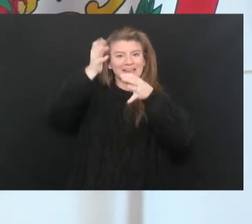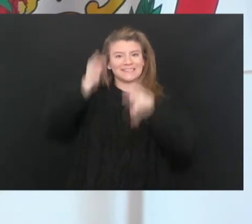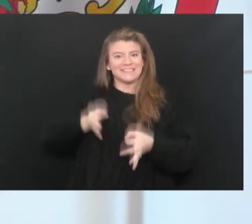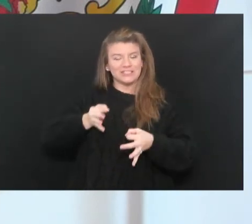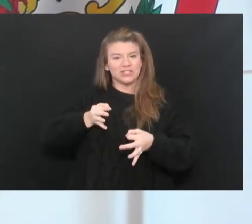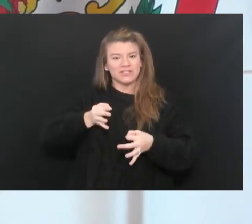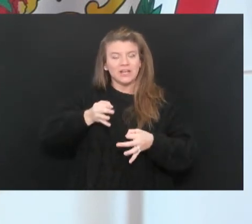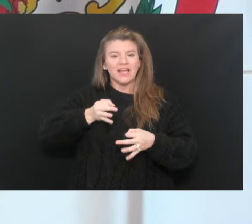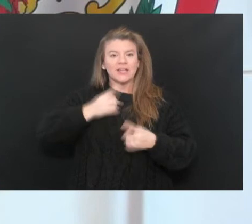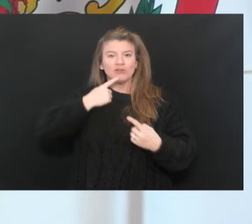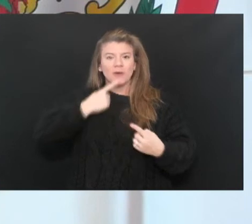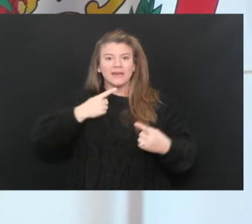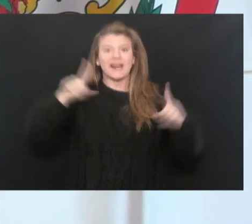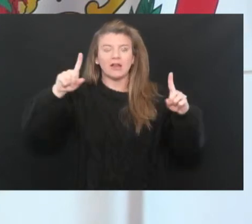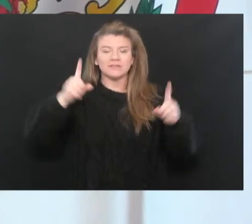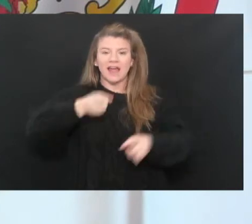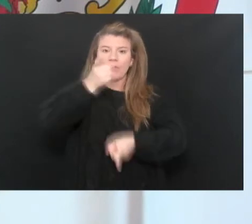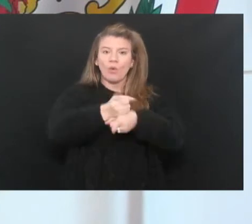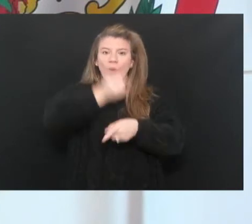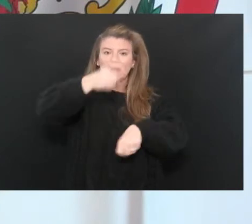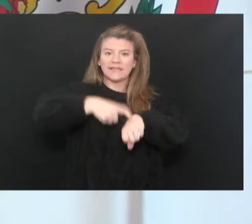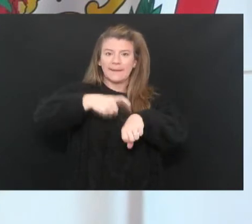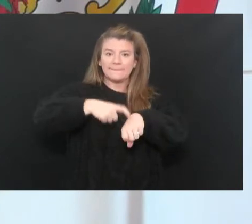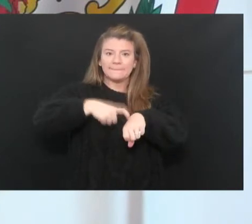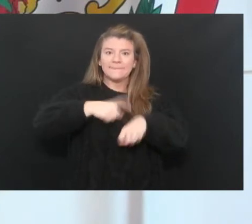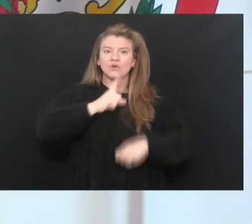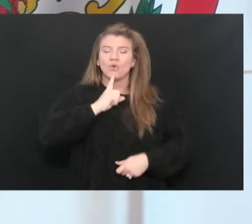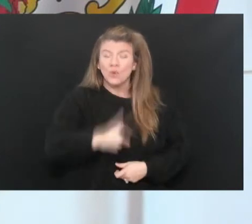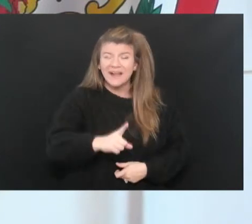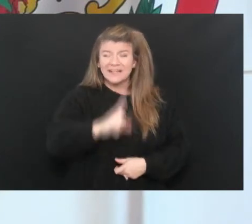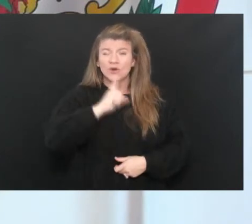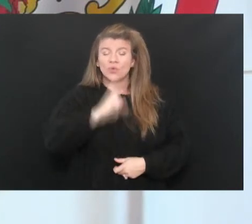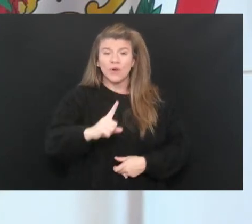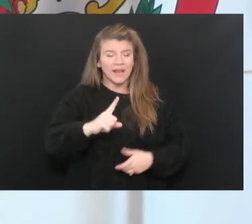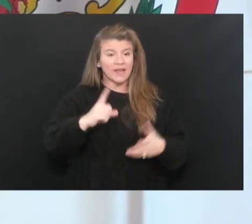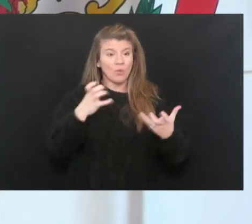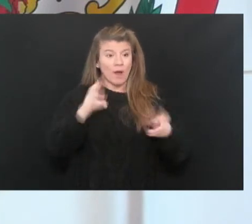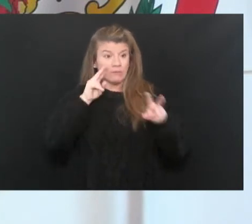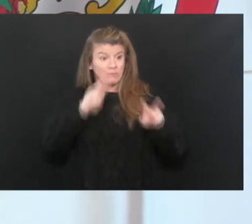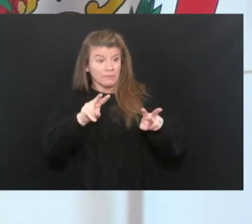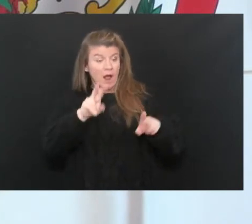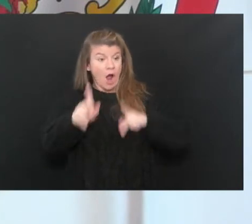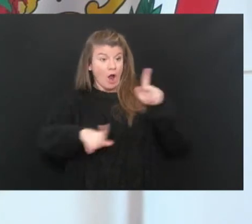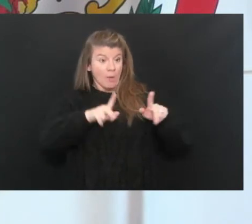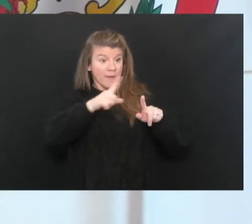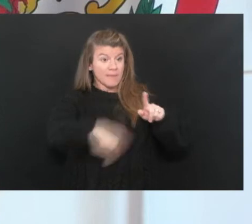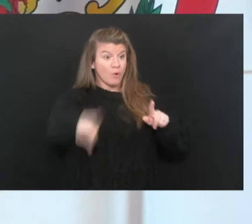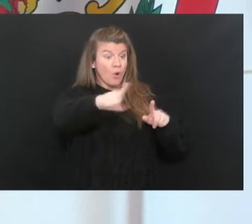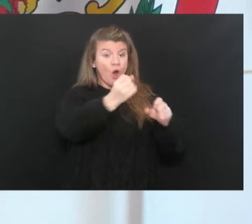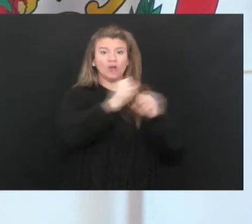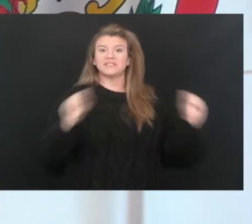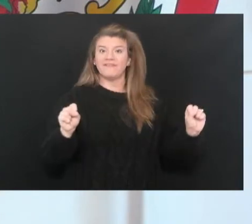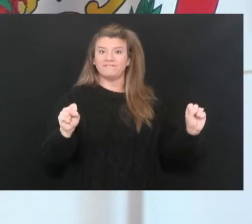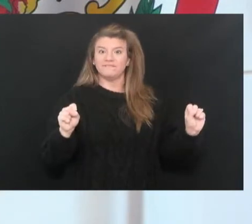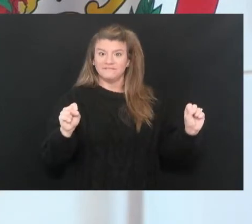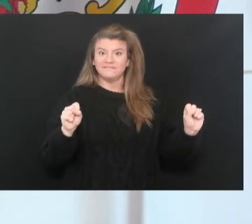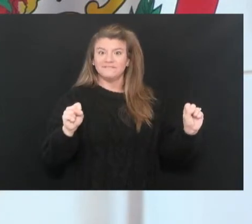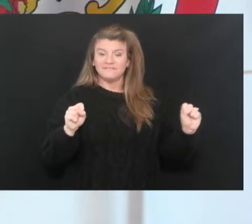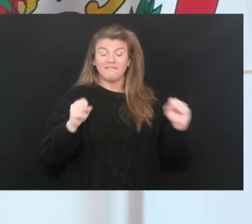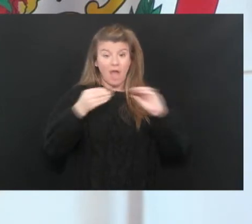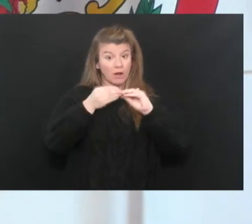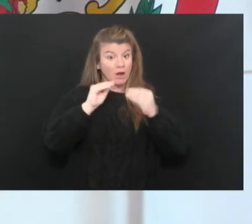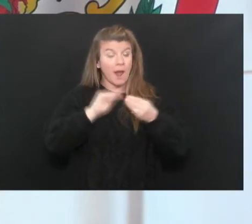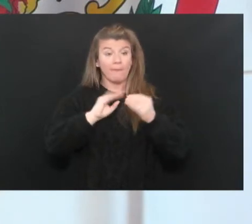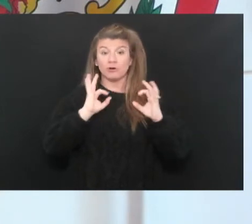right time to really, really make sure that we kept our people as safe and we kept our numbers